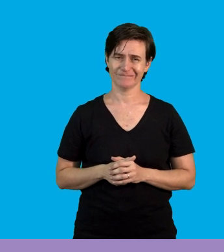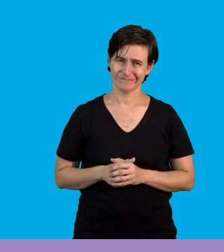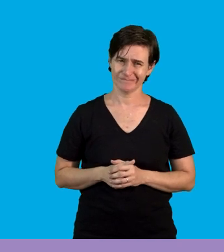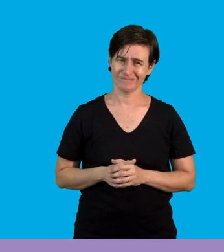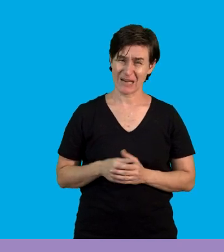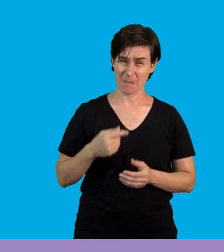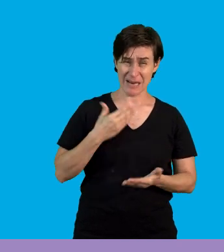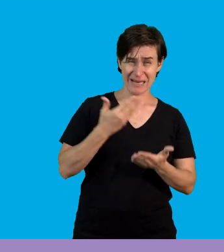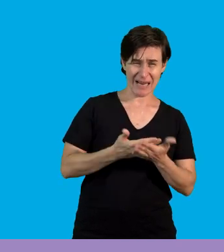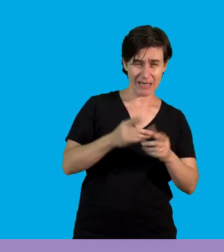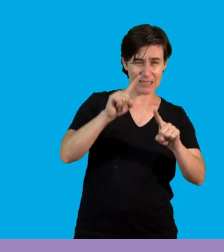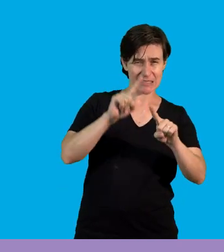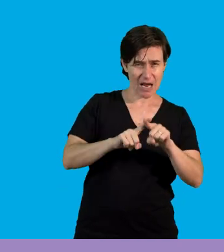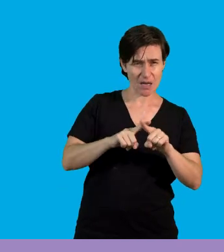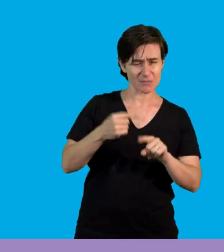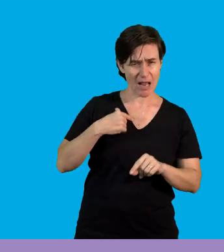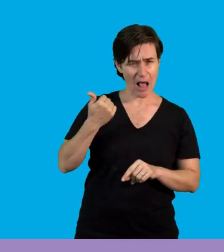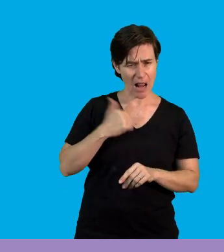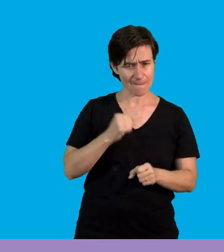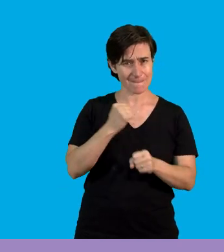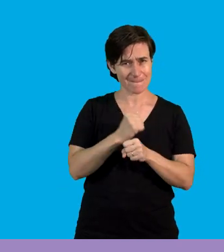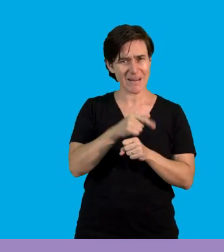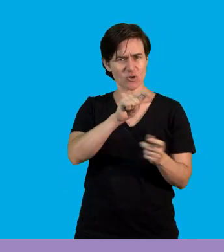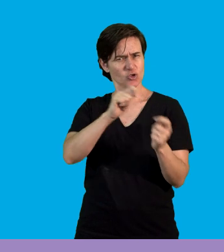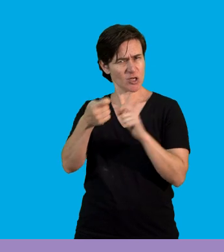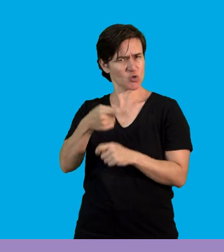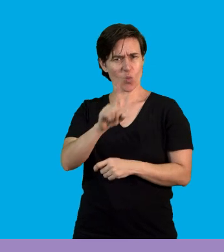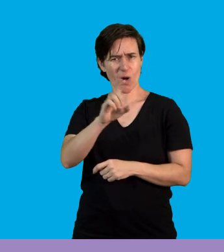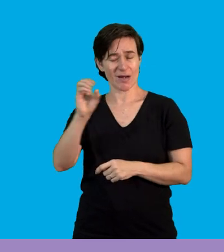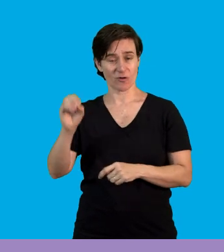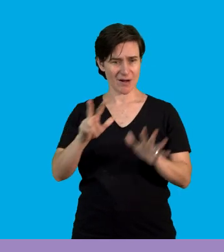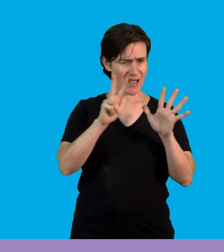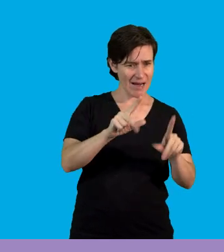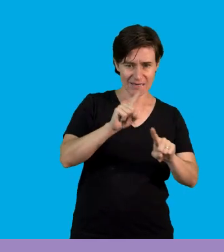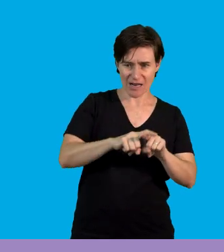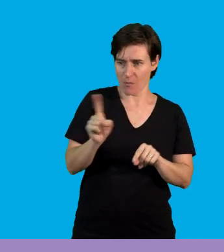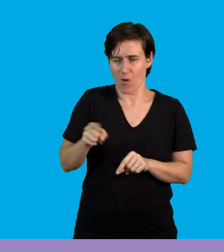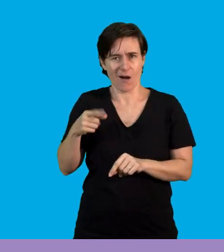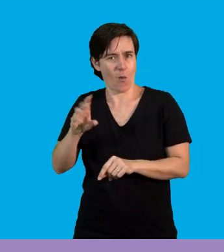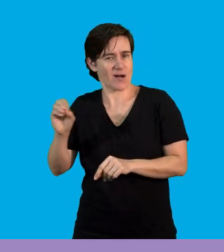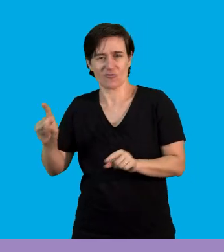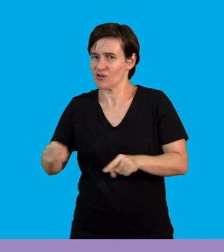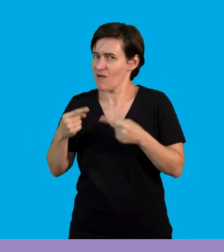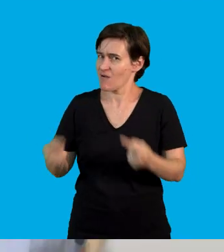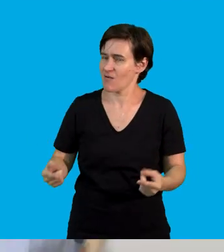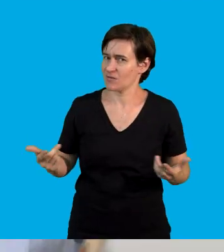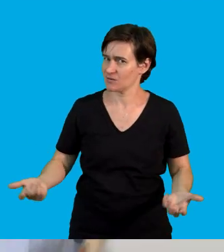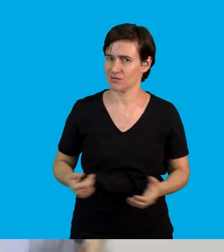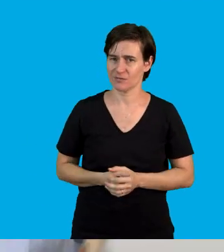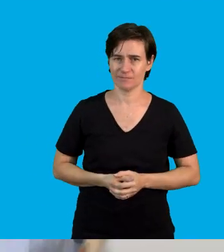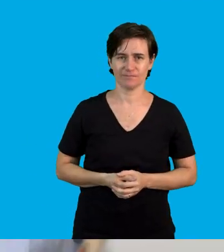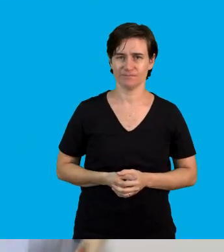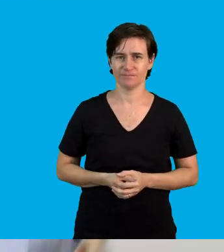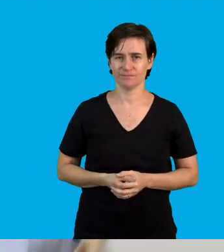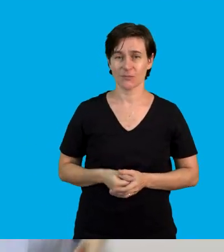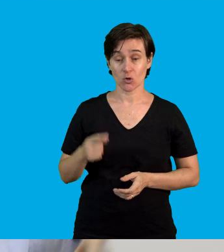there isn't a number that we can multiply with to get us 100 as a denominator. Remember, our intention is to